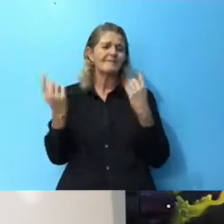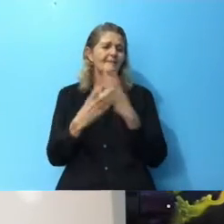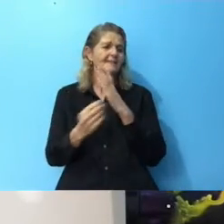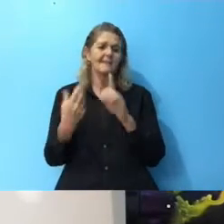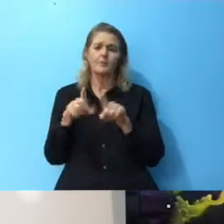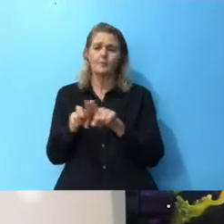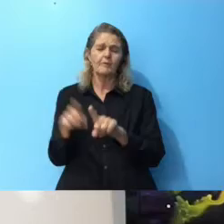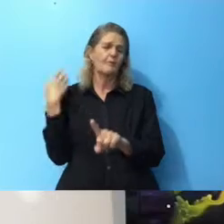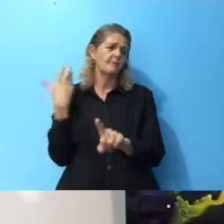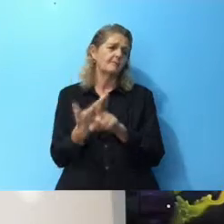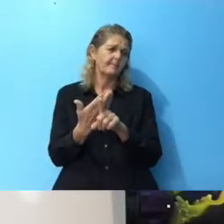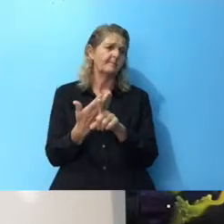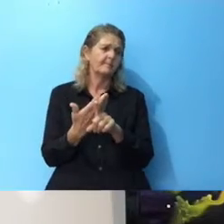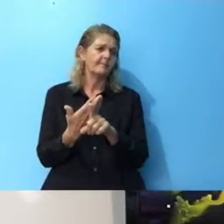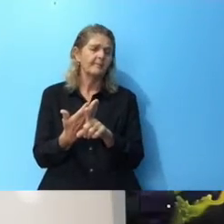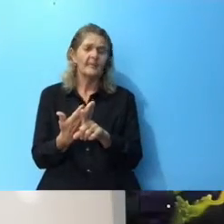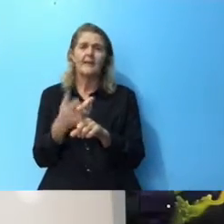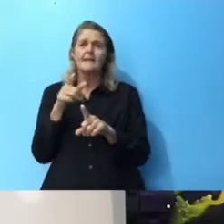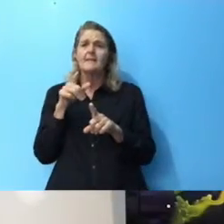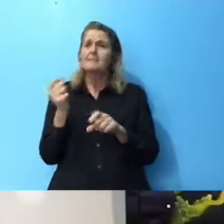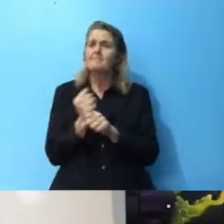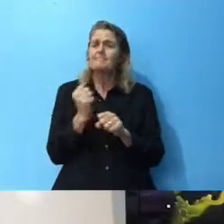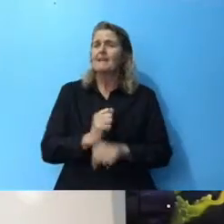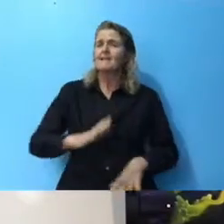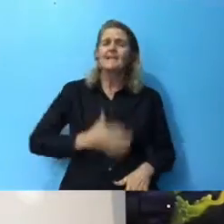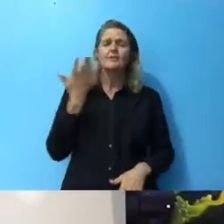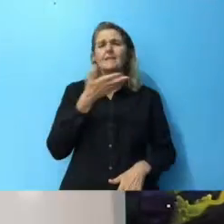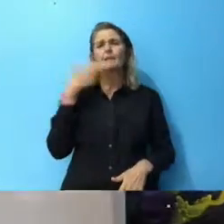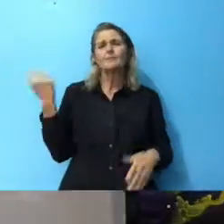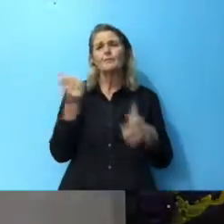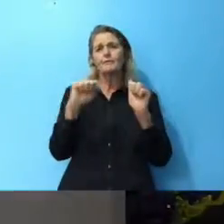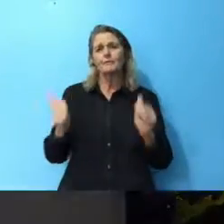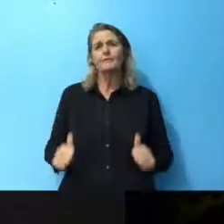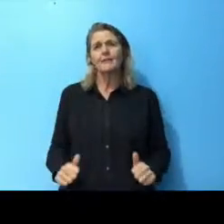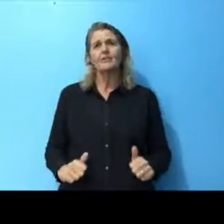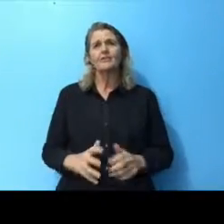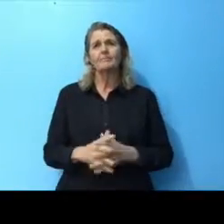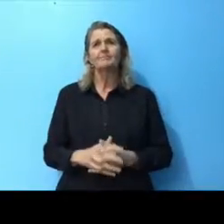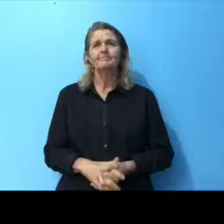different techniques that we've learned into that. And it often makes a really, really interesting, beautiful outcome.